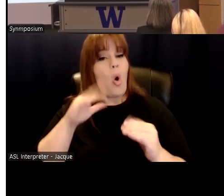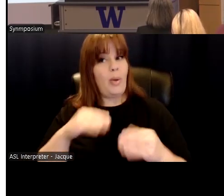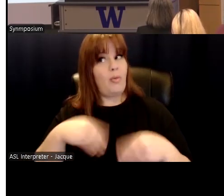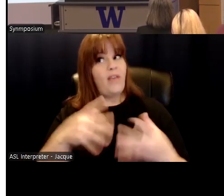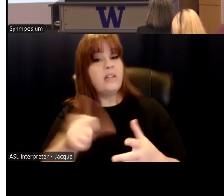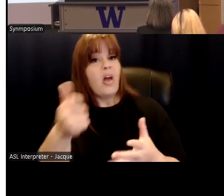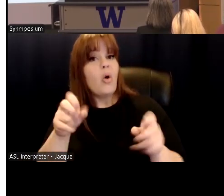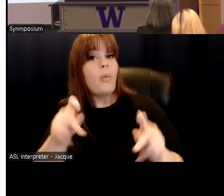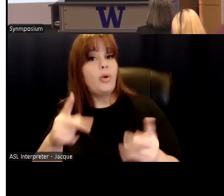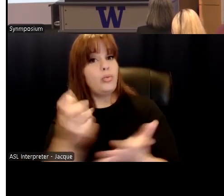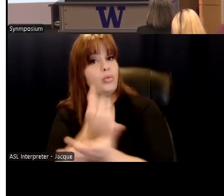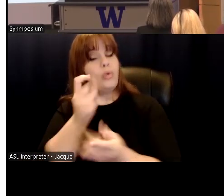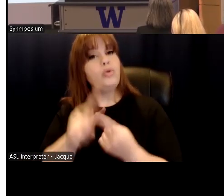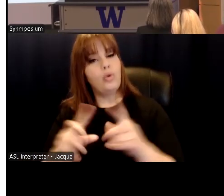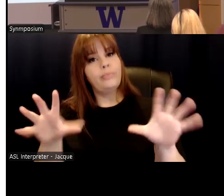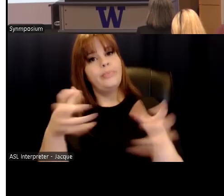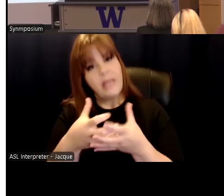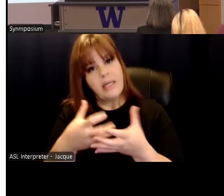discuss this very important topic.